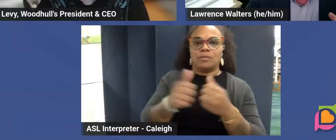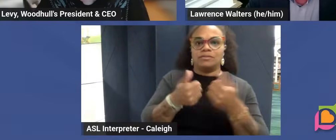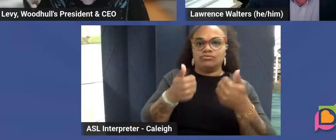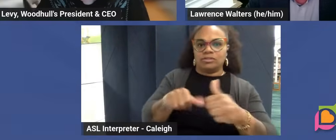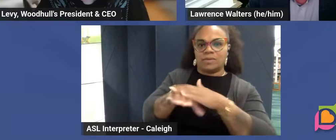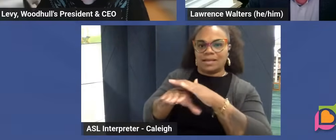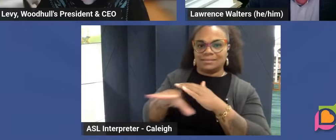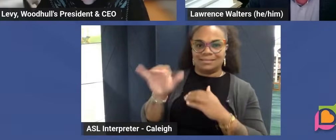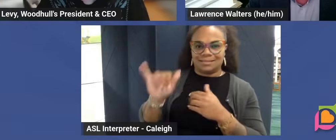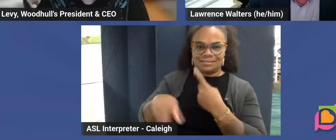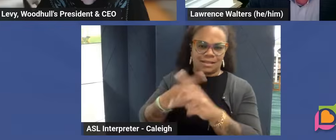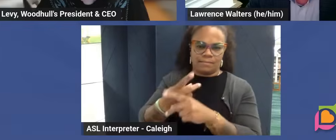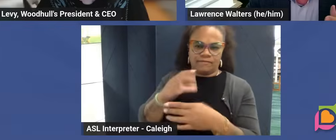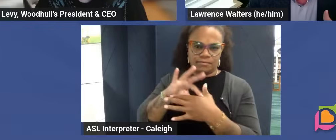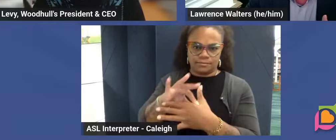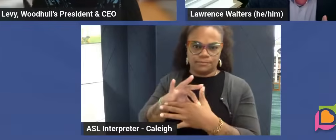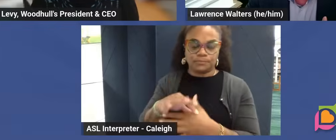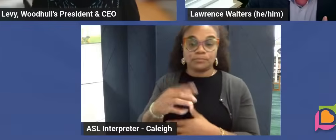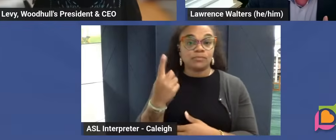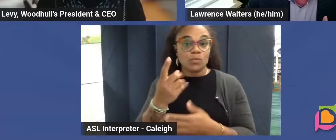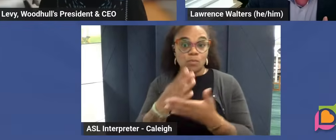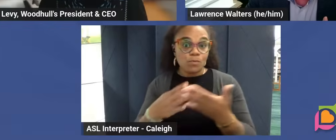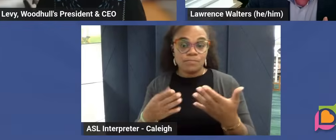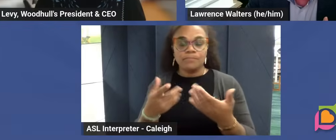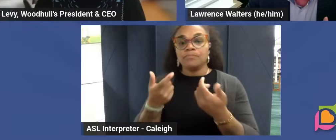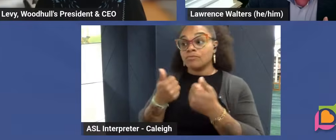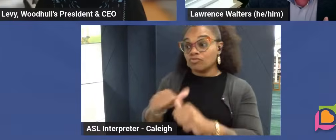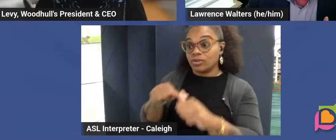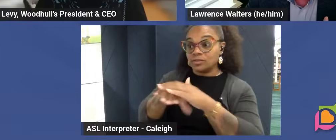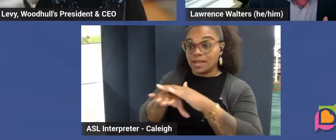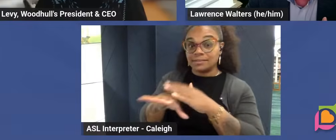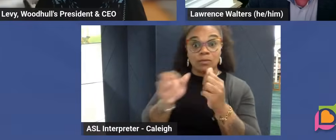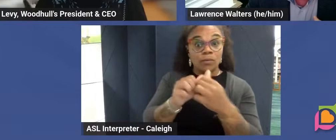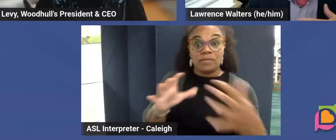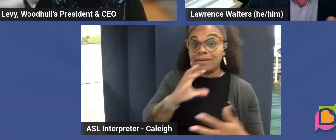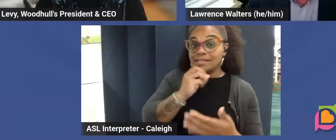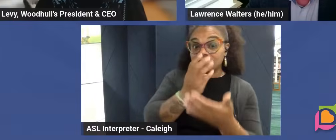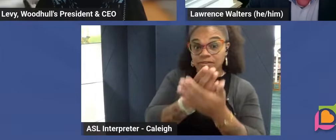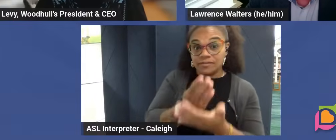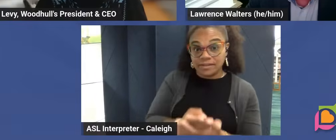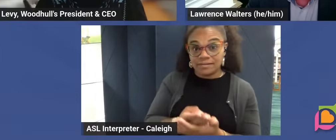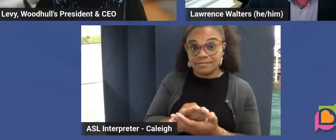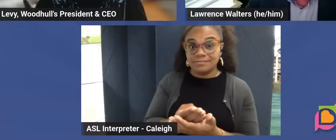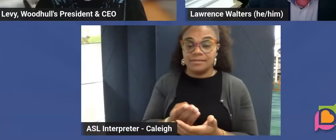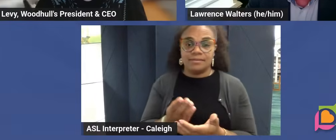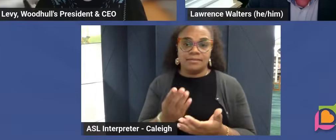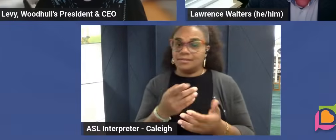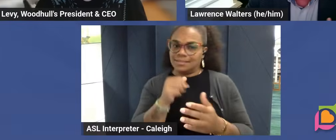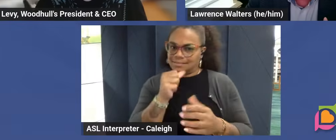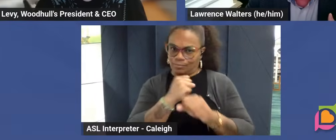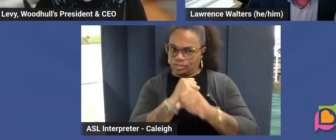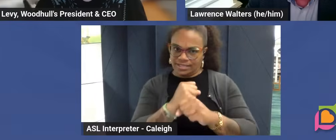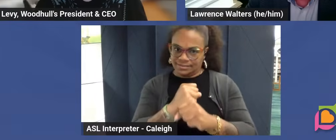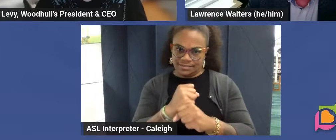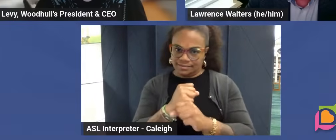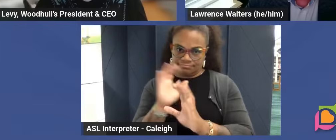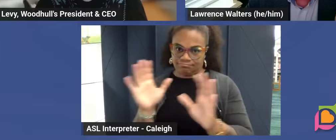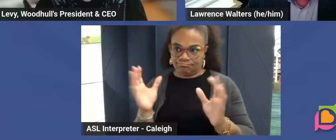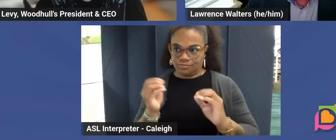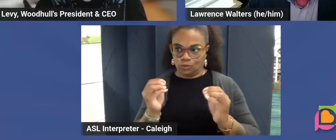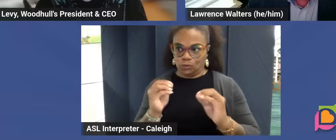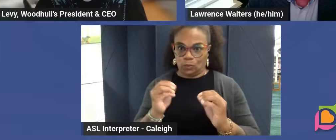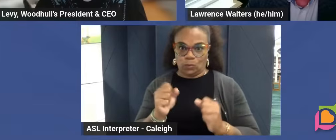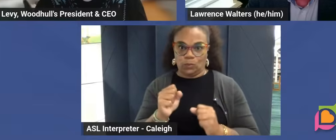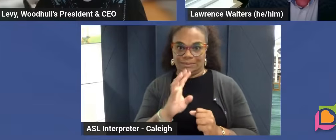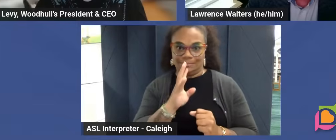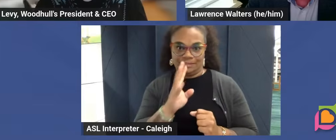speech. One part of it is attempting access without age verification, which is unprotected according to the court. There's no speech protection